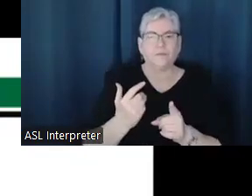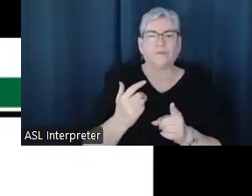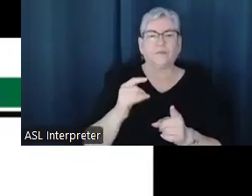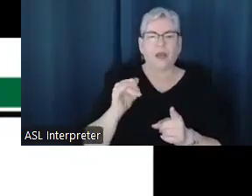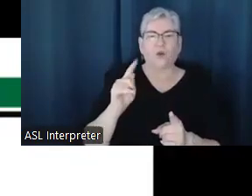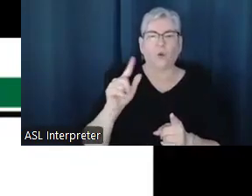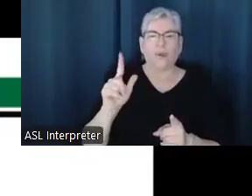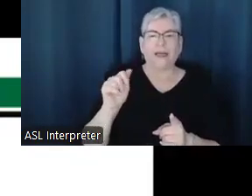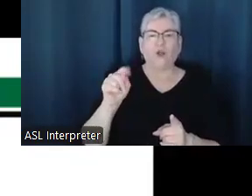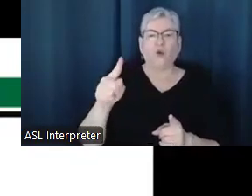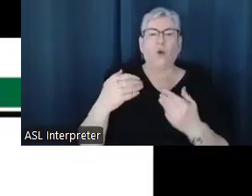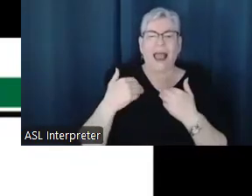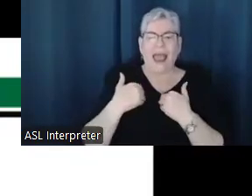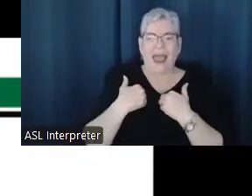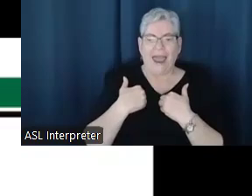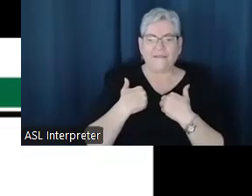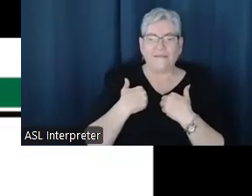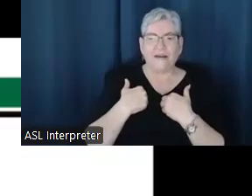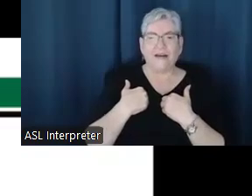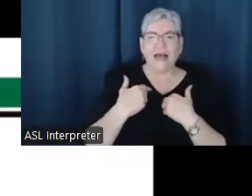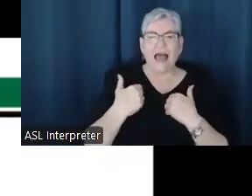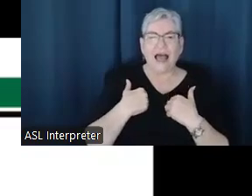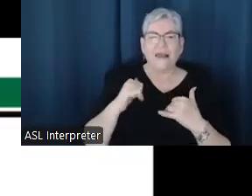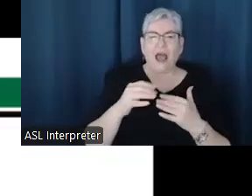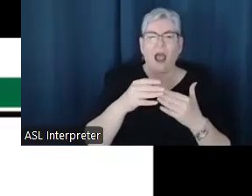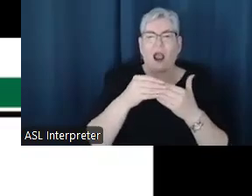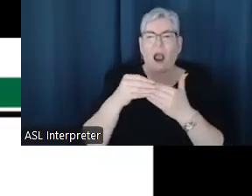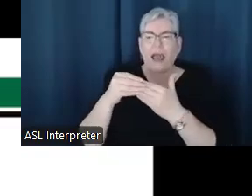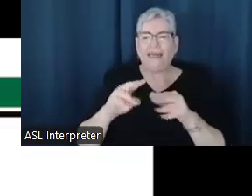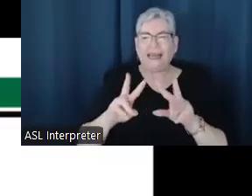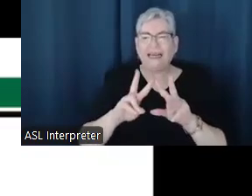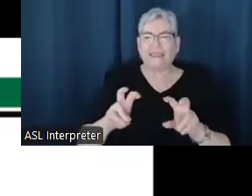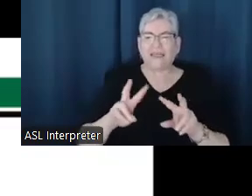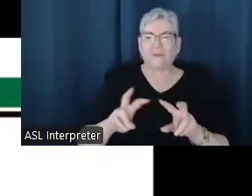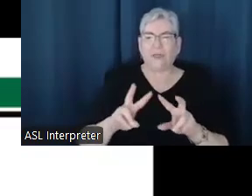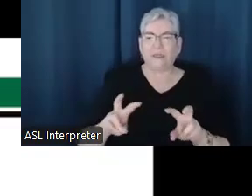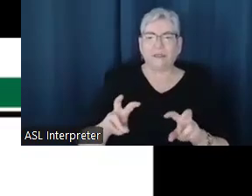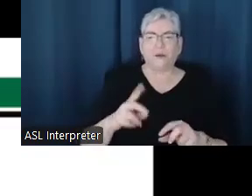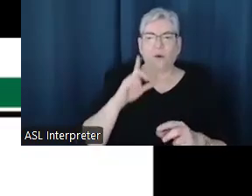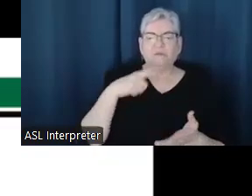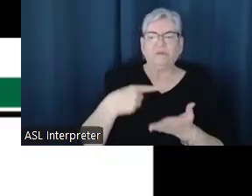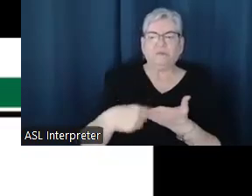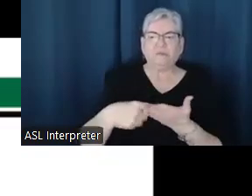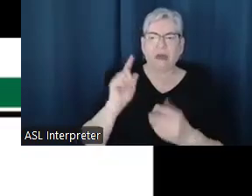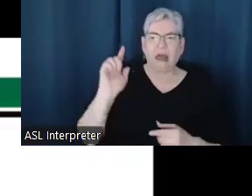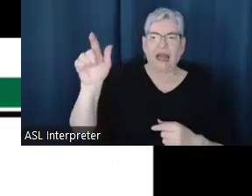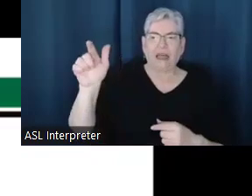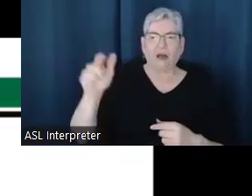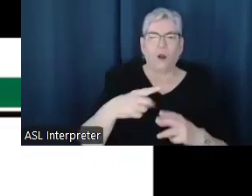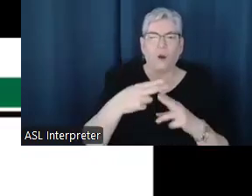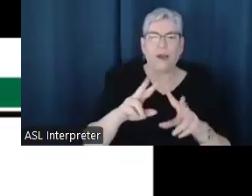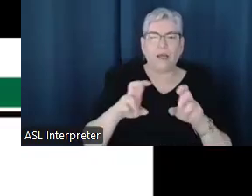have. There's this guiding assessment that is, we'll talk about a little bit later, but it's called the Assessment of Youth and Young